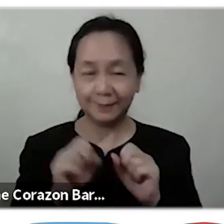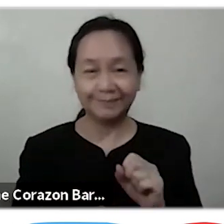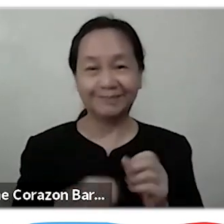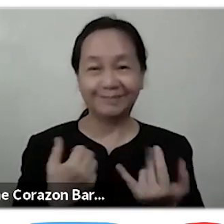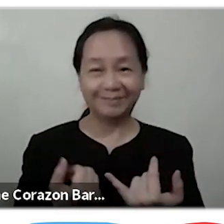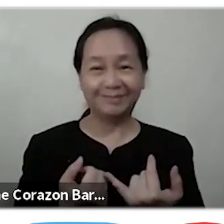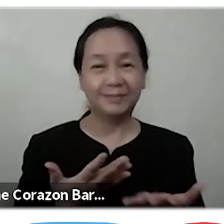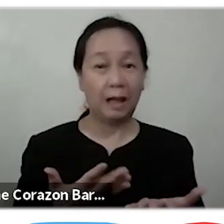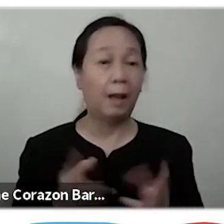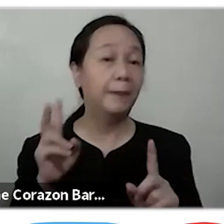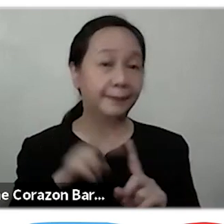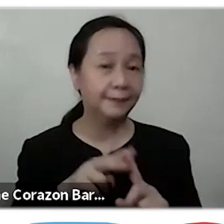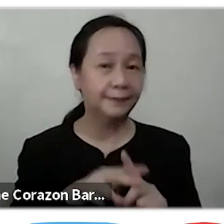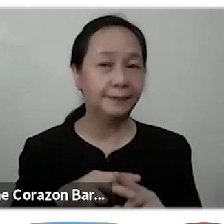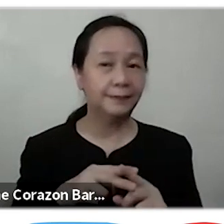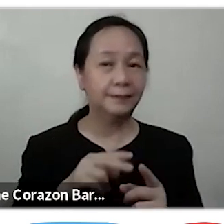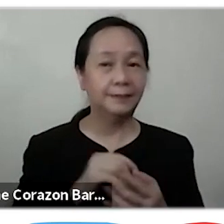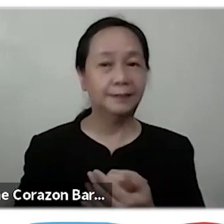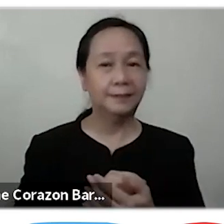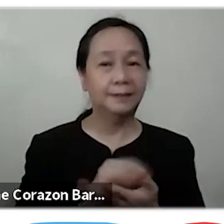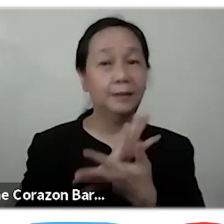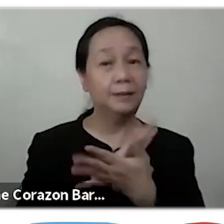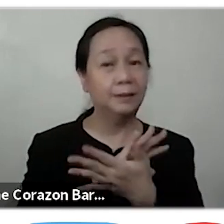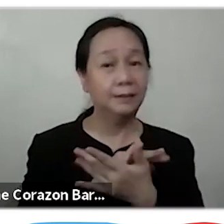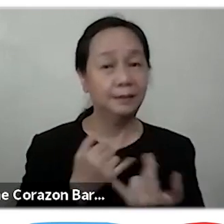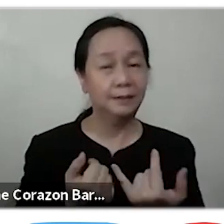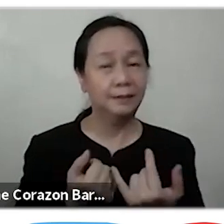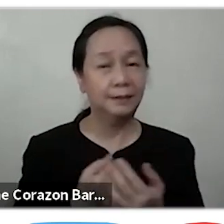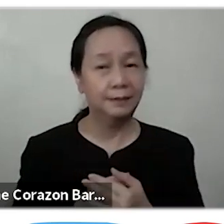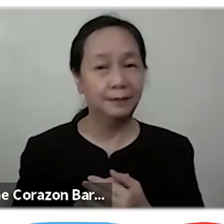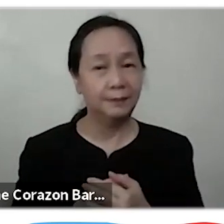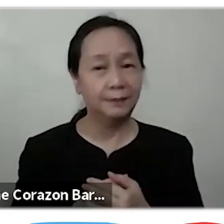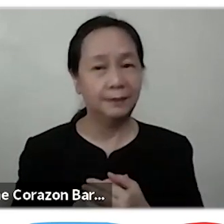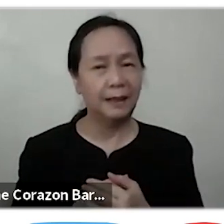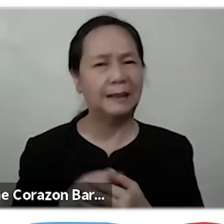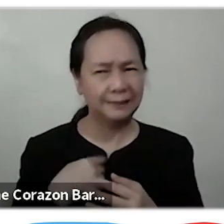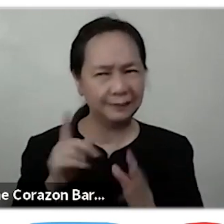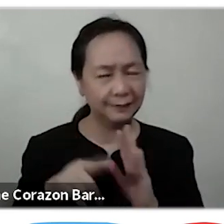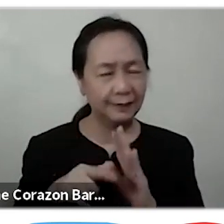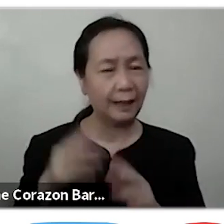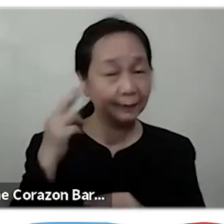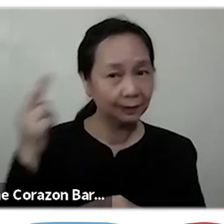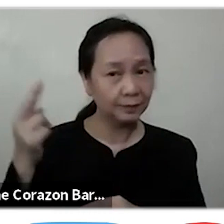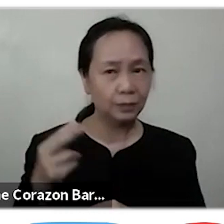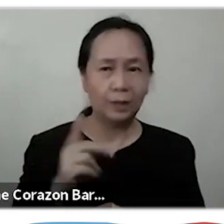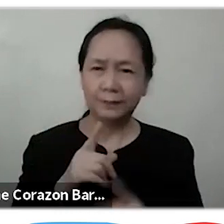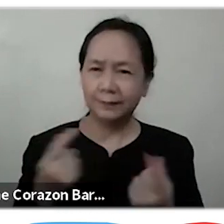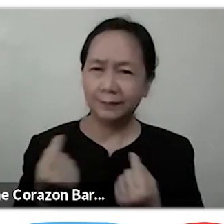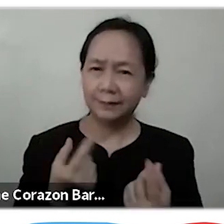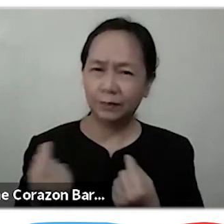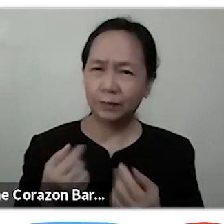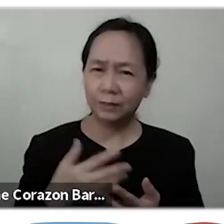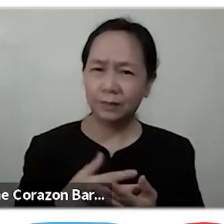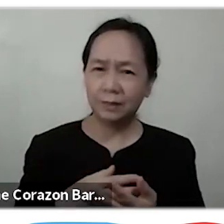of applying for COVID under 19, and I just filled the form. And later I realized that what I did that time was